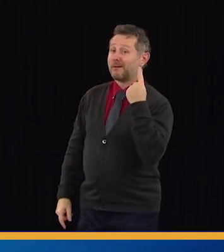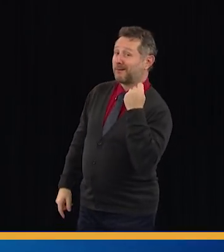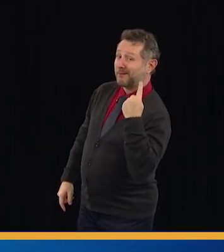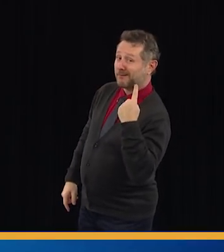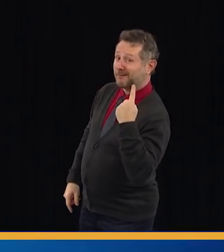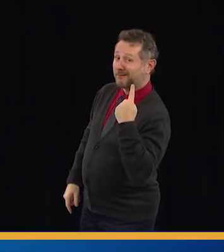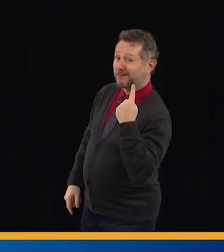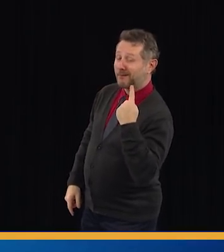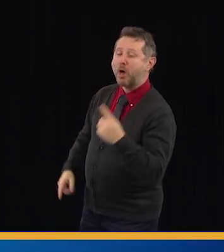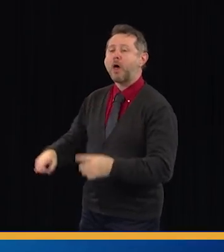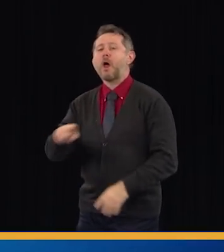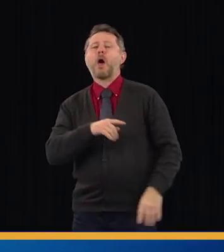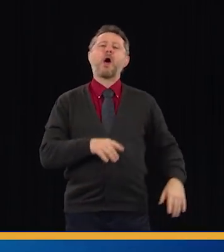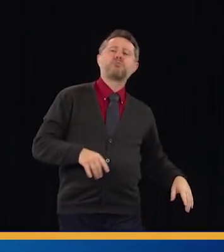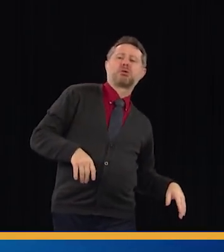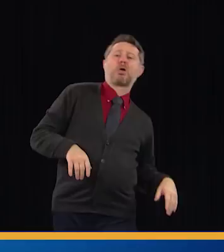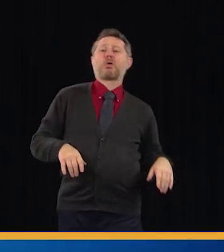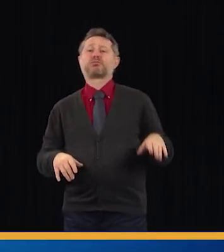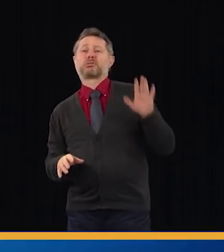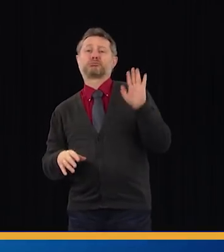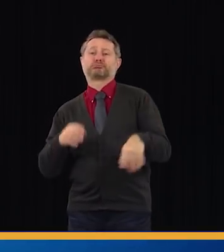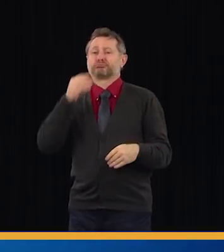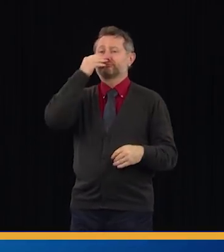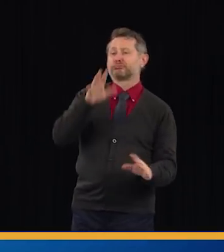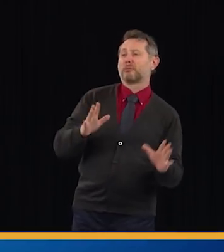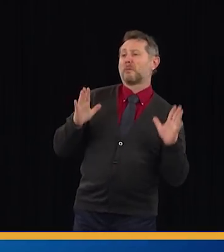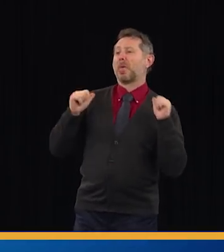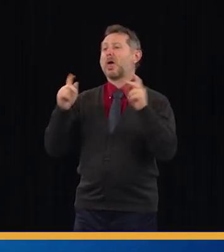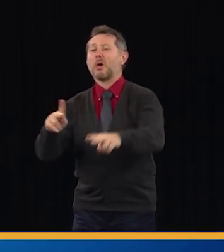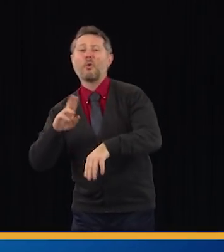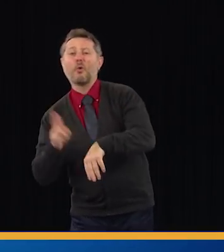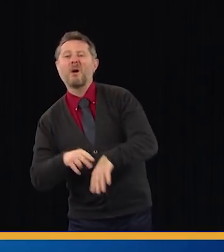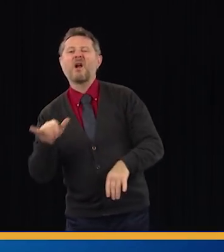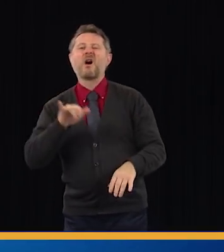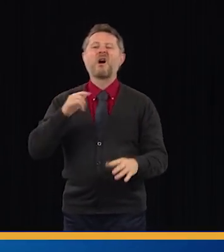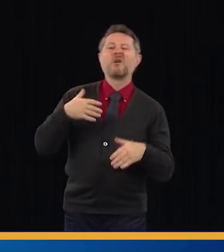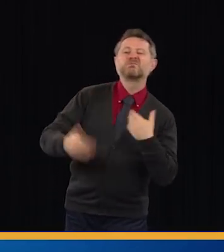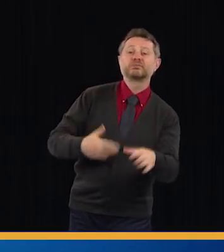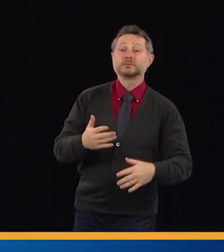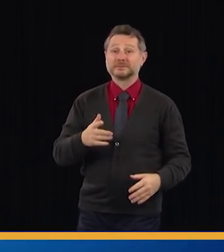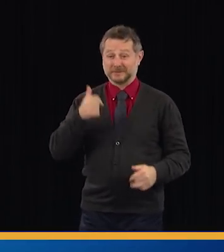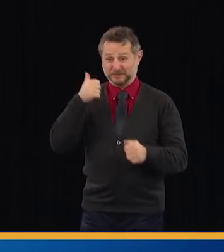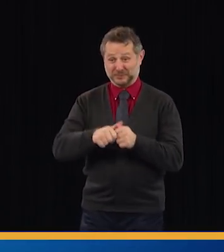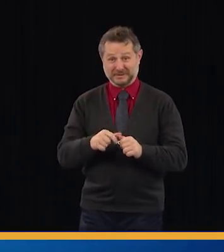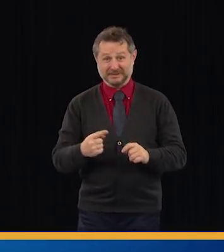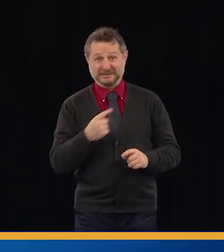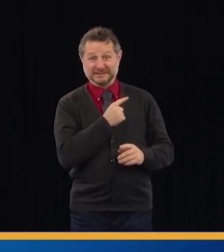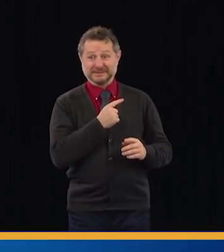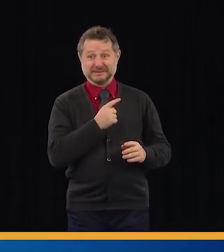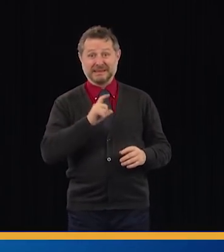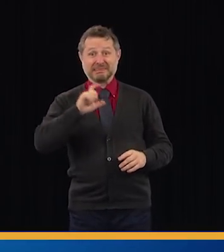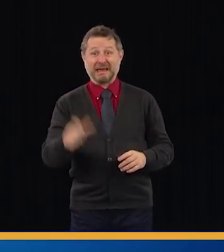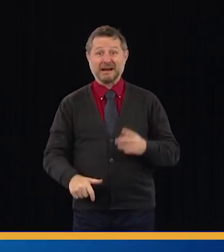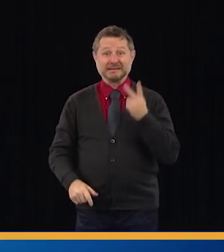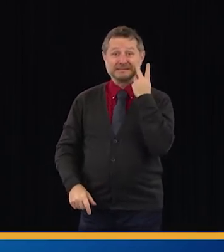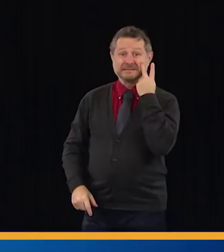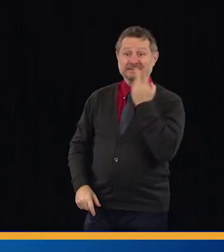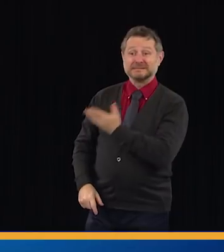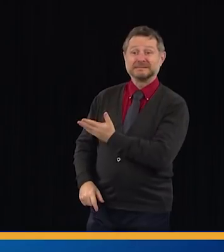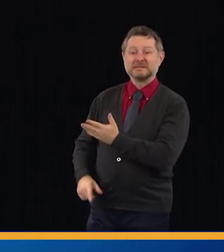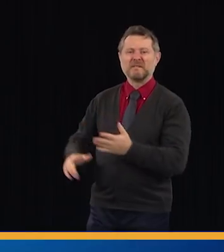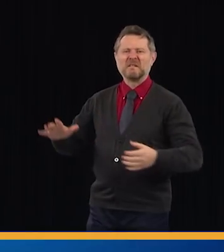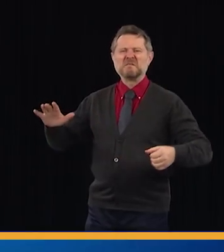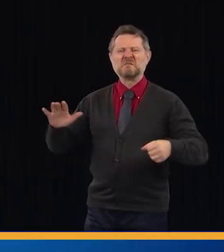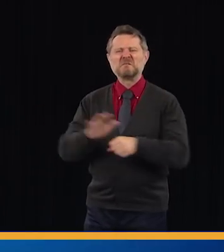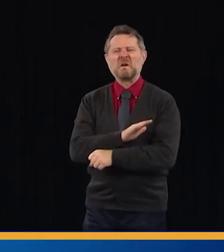not a time to do anything different than we have been doing. Remember what happened in Italy when the entire healthcare system